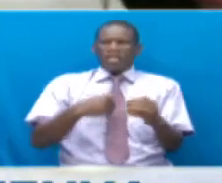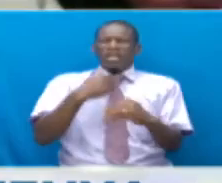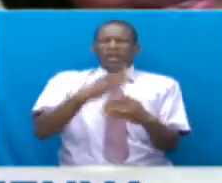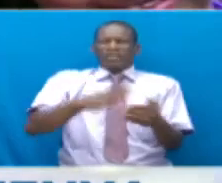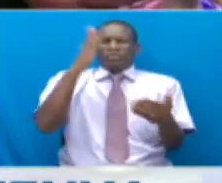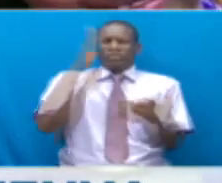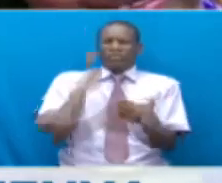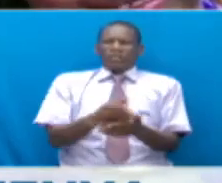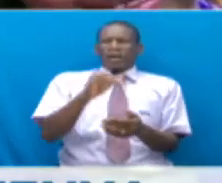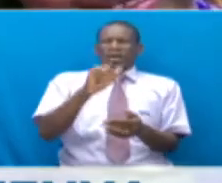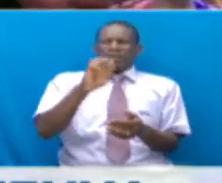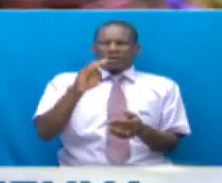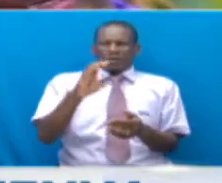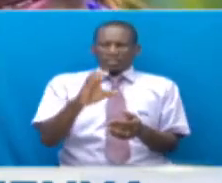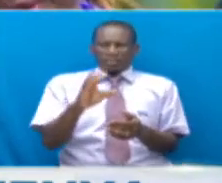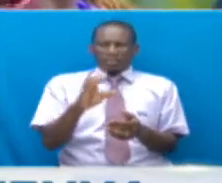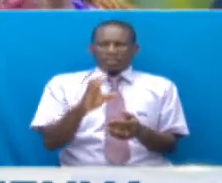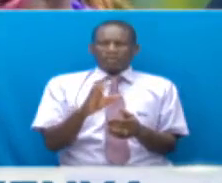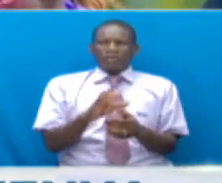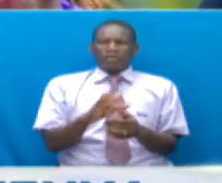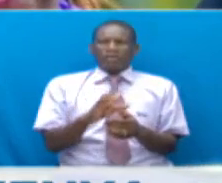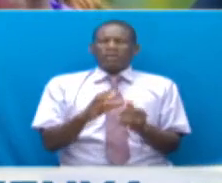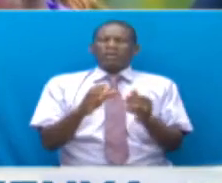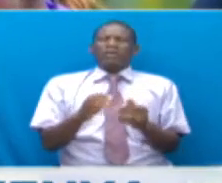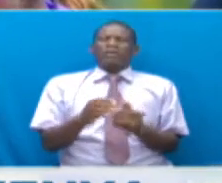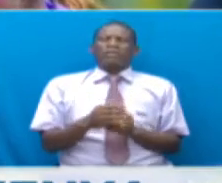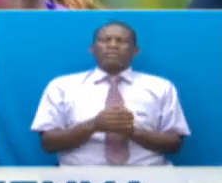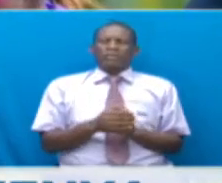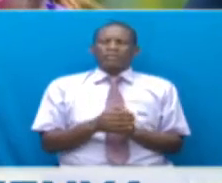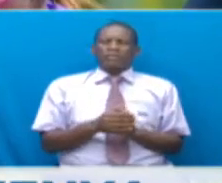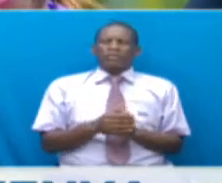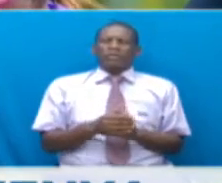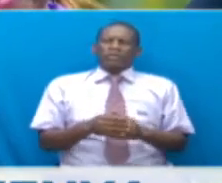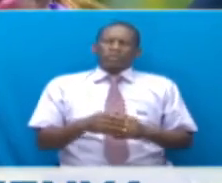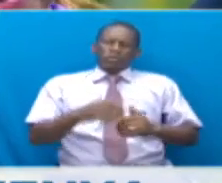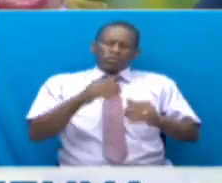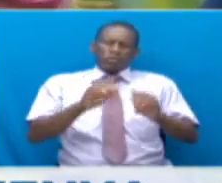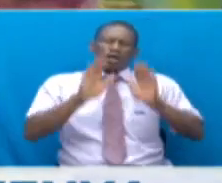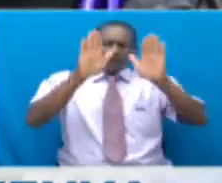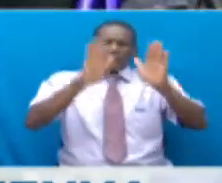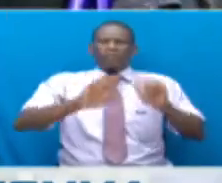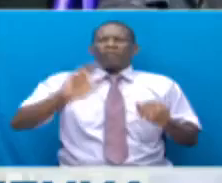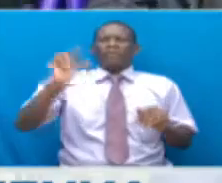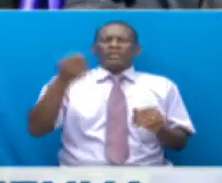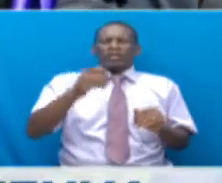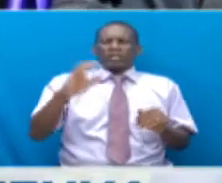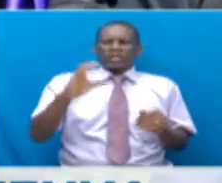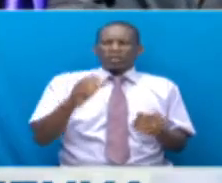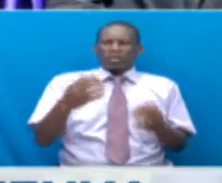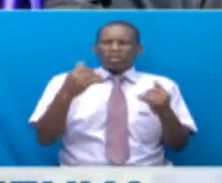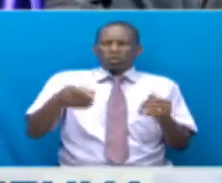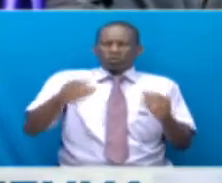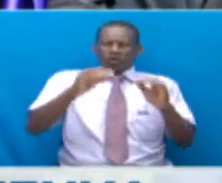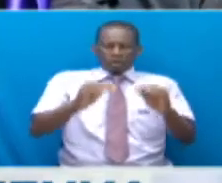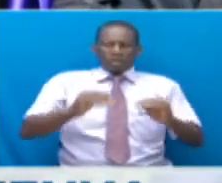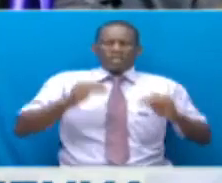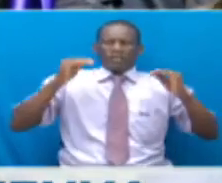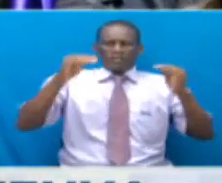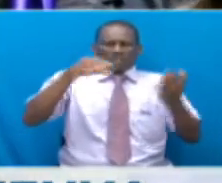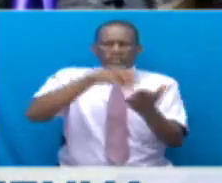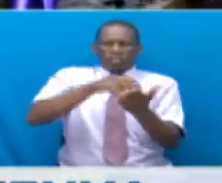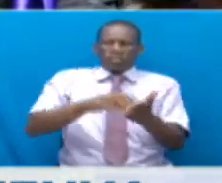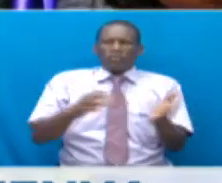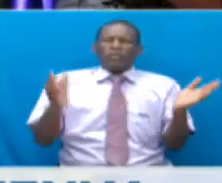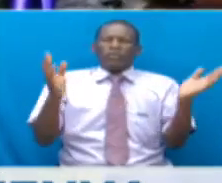by the Independent Electoral and Boundaries Commission, IEBC, to run for the presidency. We are in the advanced stages of finishing